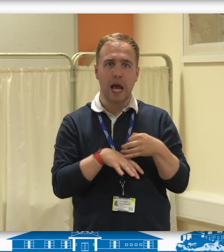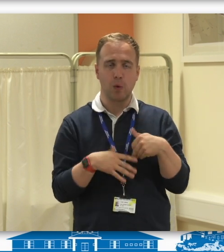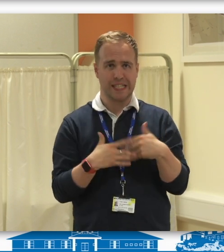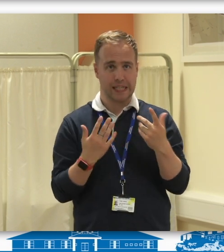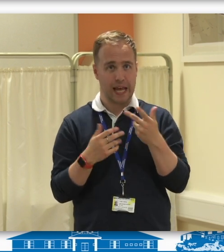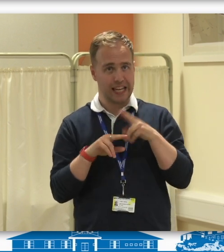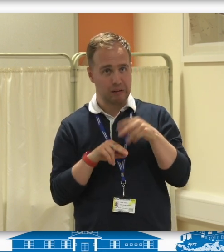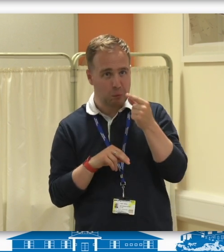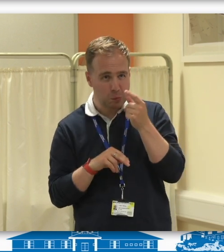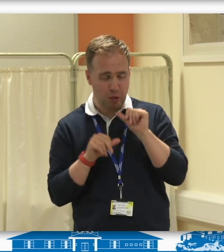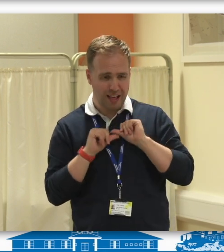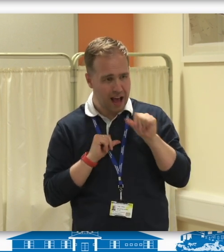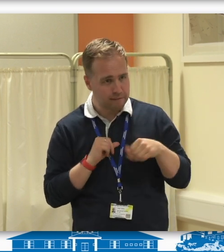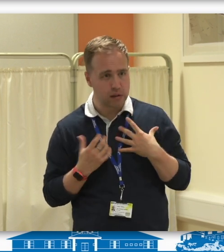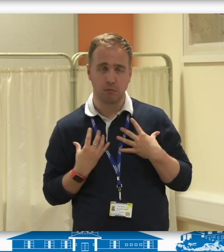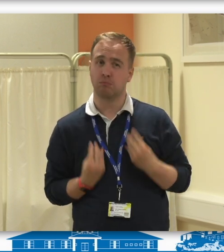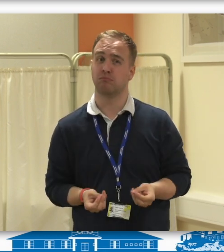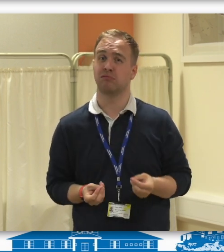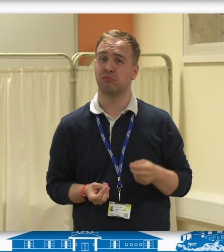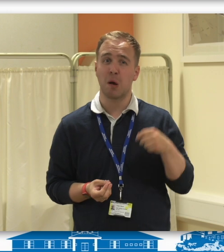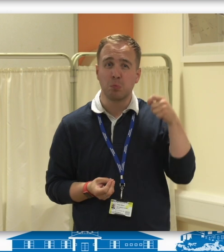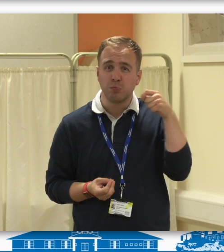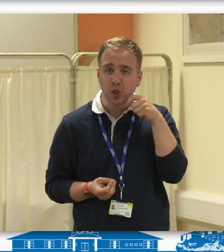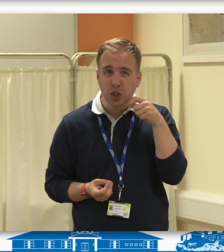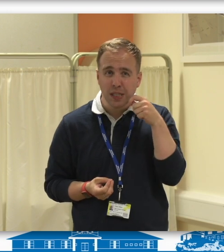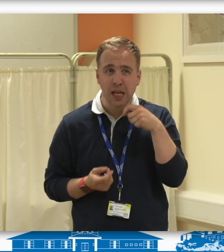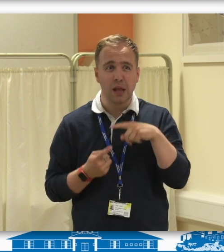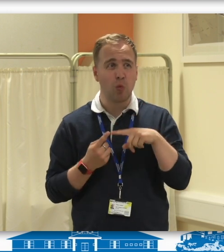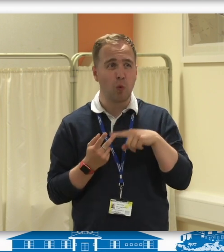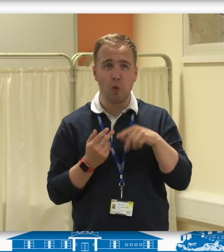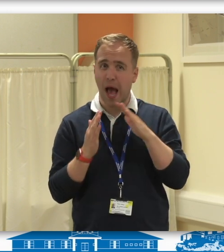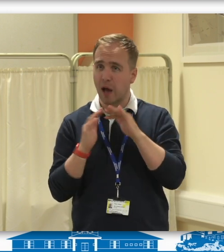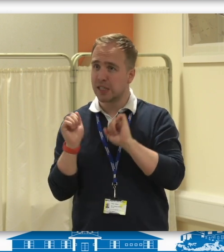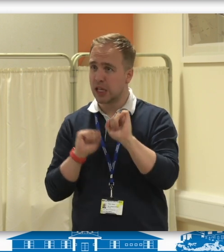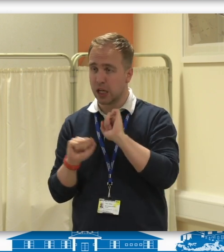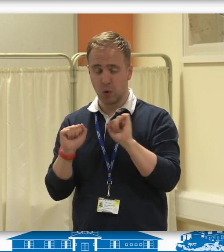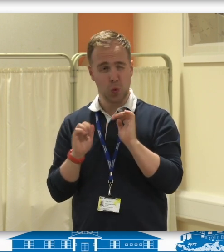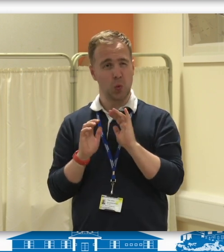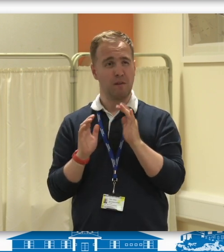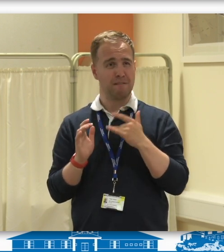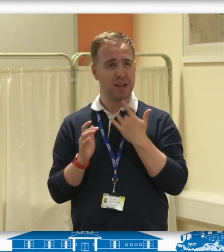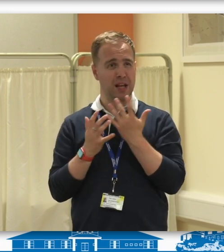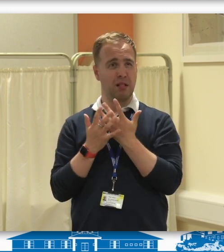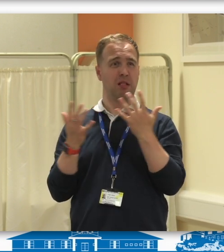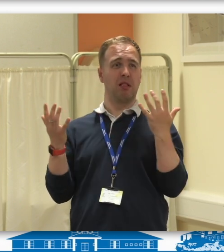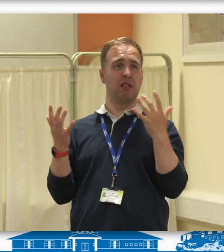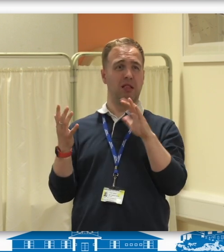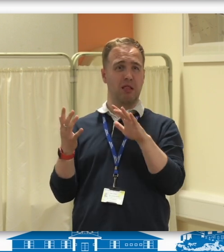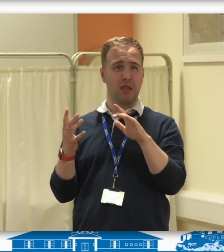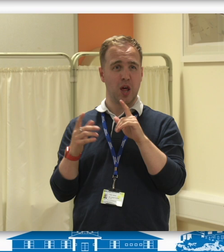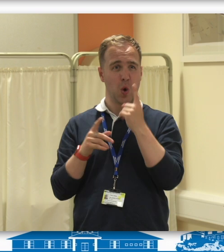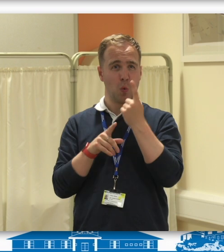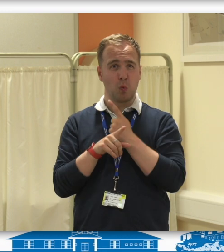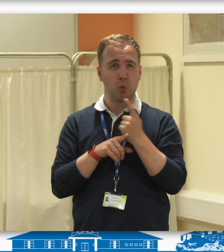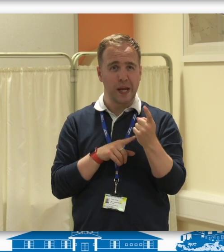still felt exhausted. Things like brushing my teeth or tidying up the house became massive tasks at times. It would take me a week to get through